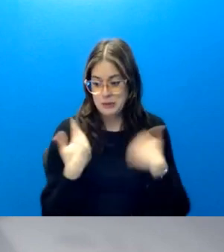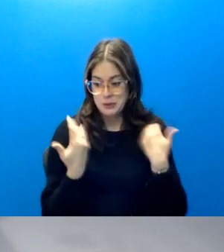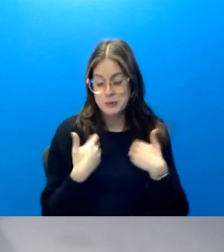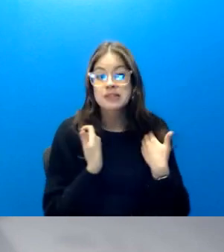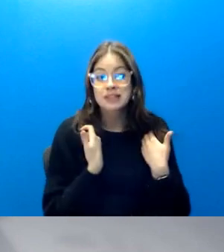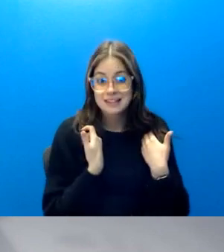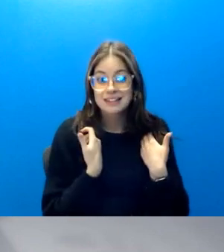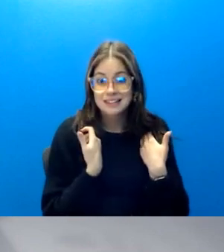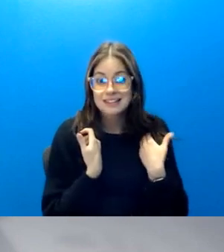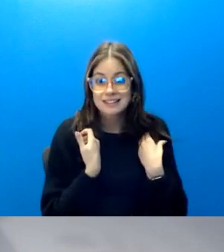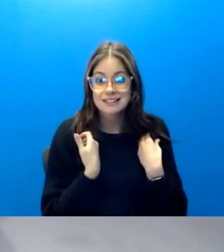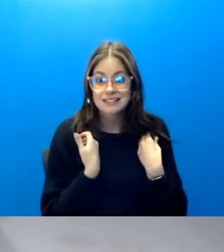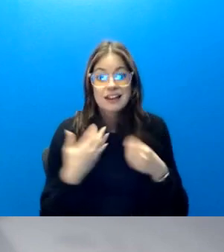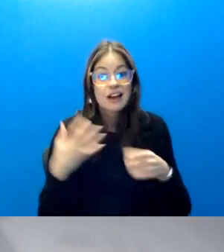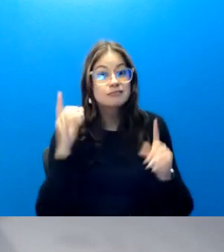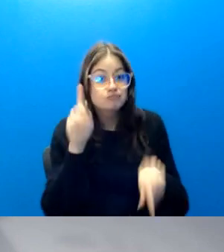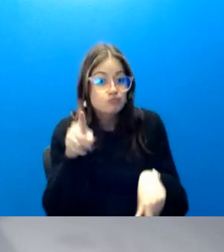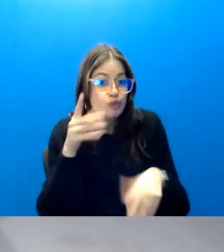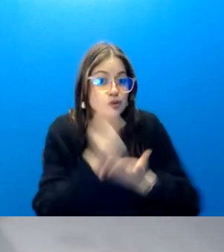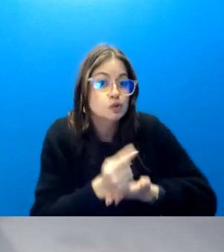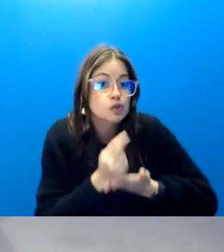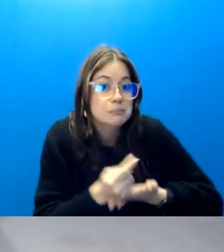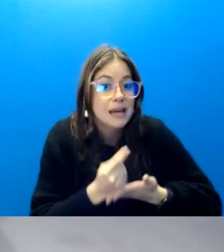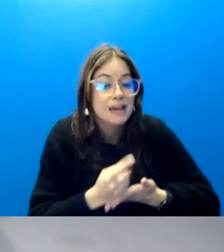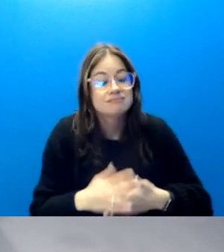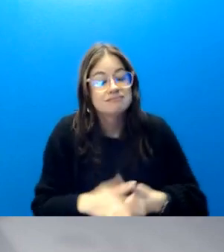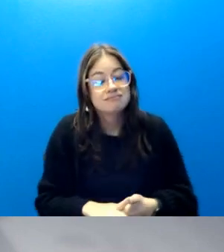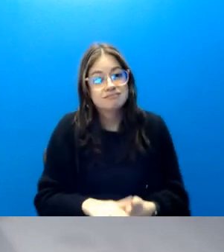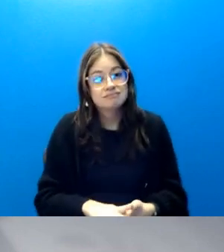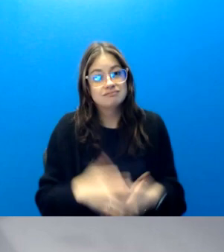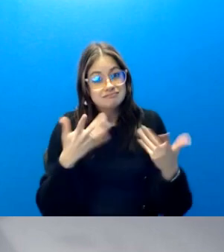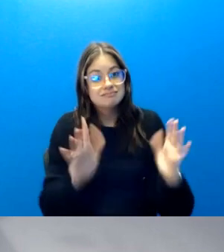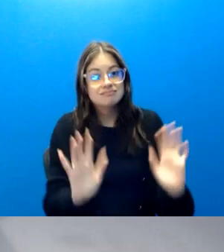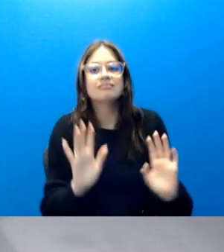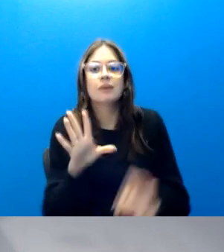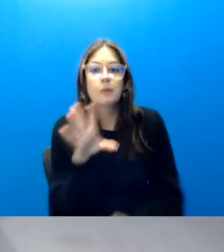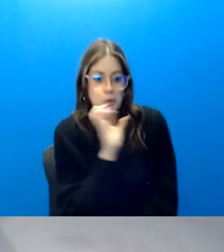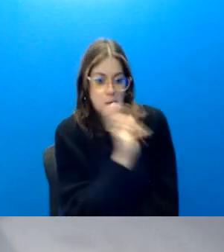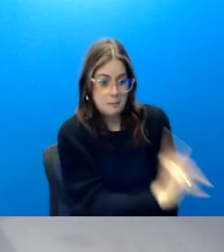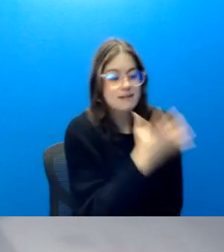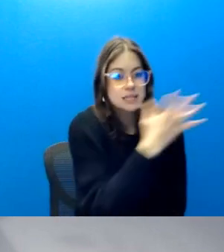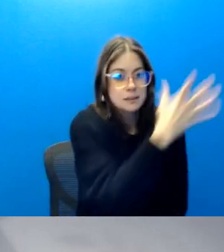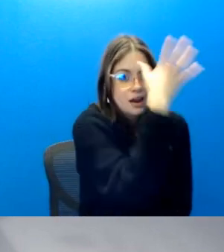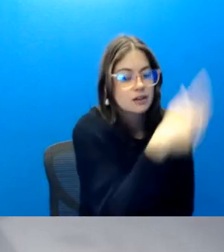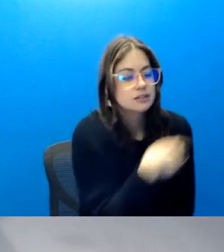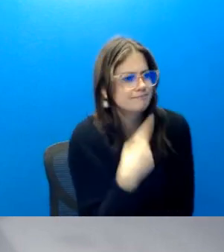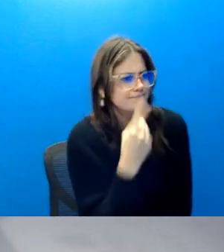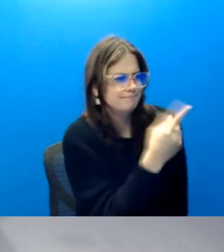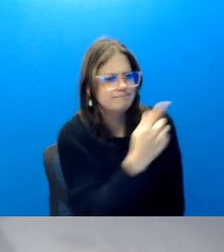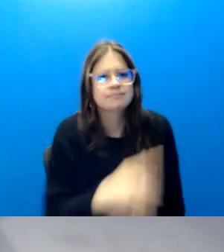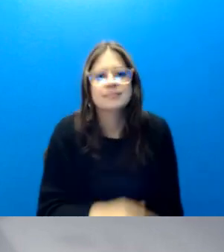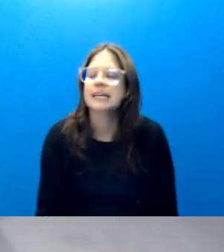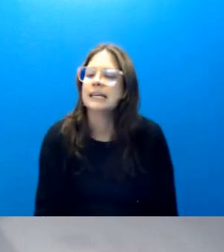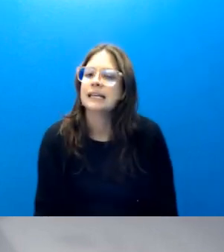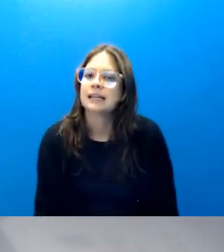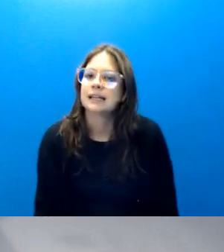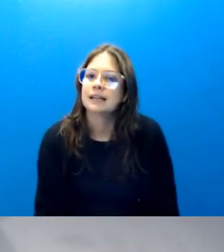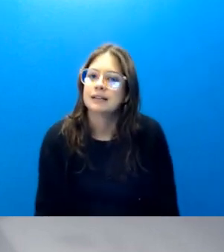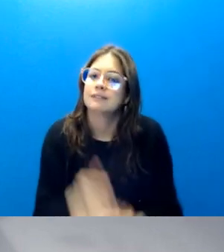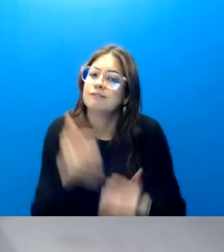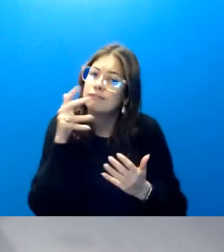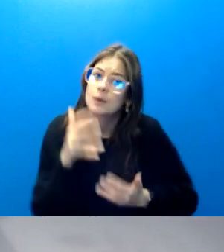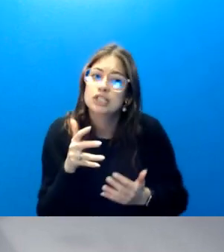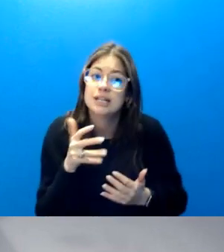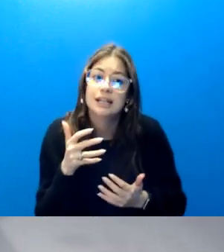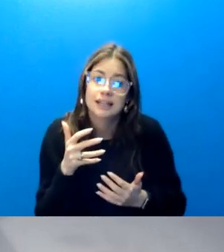the youth, after they've been in treatment a while, they will confront their parents about some of those issues. And